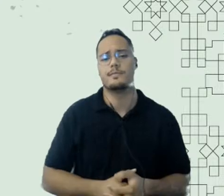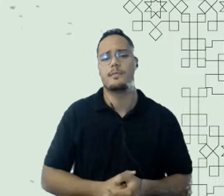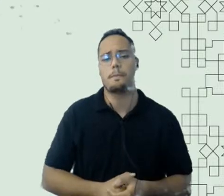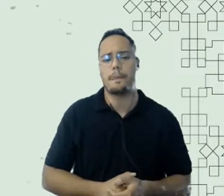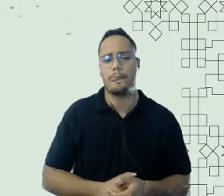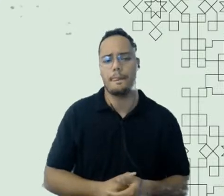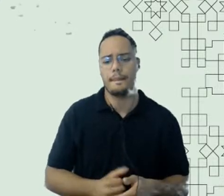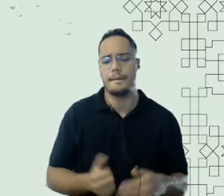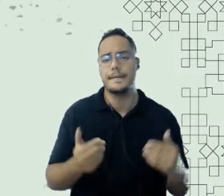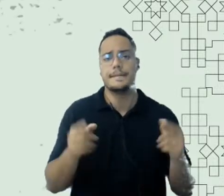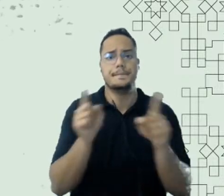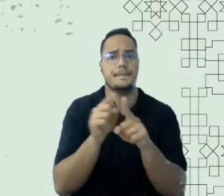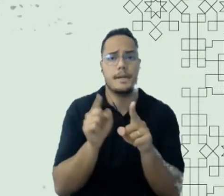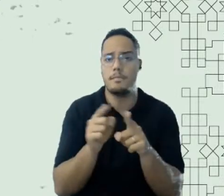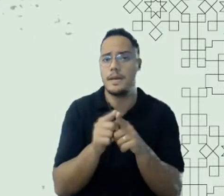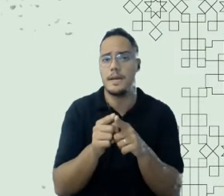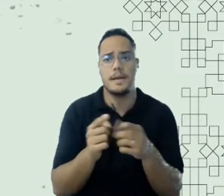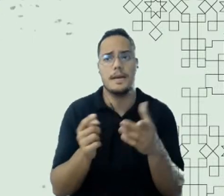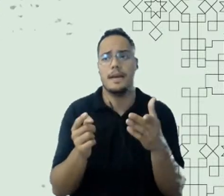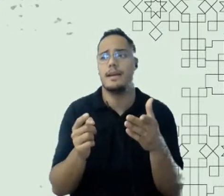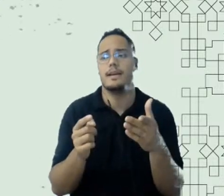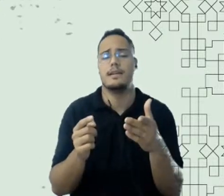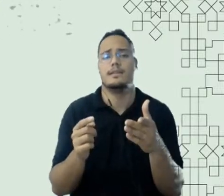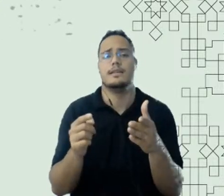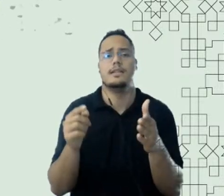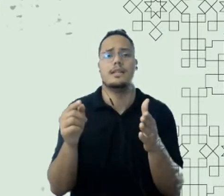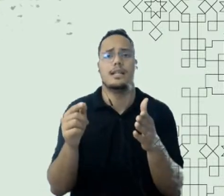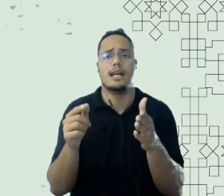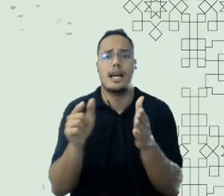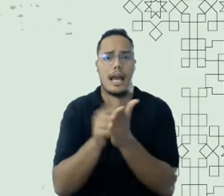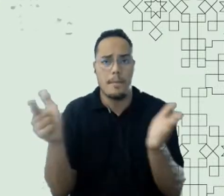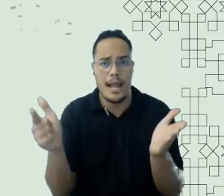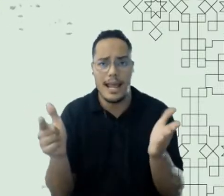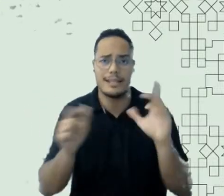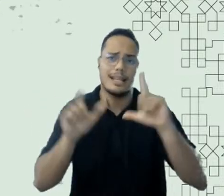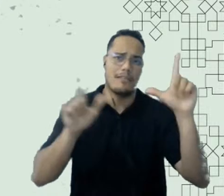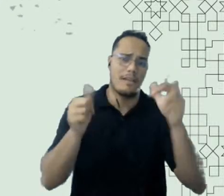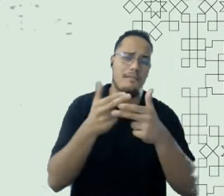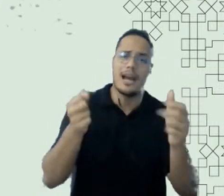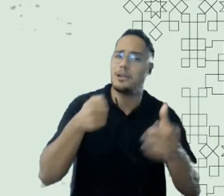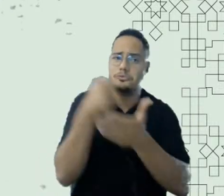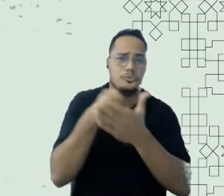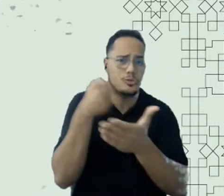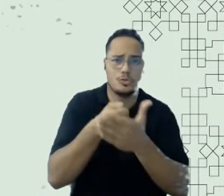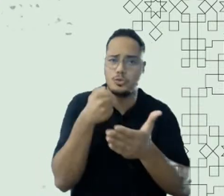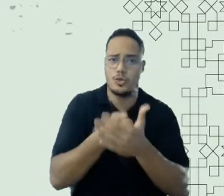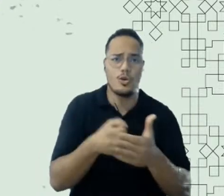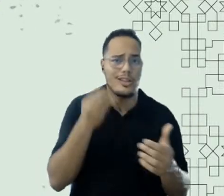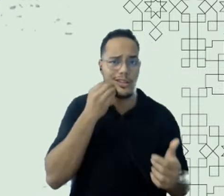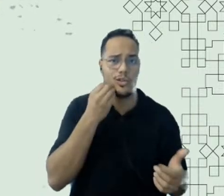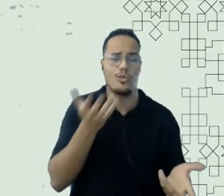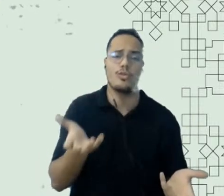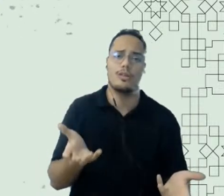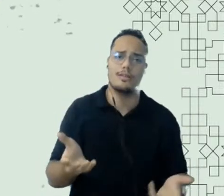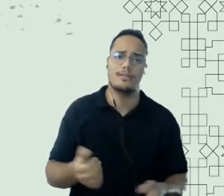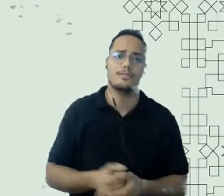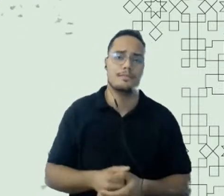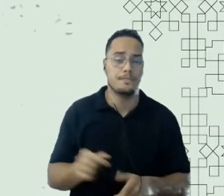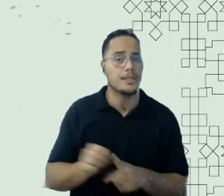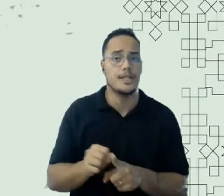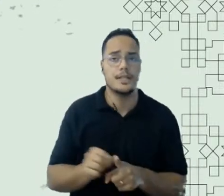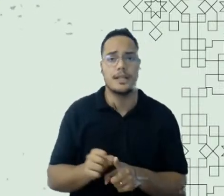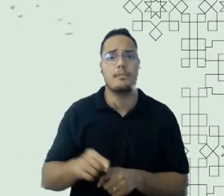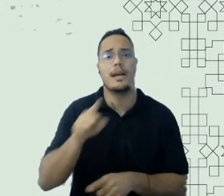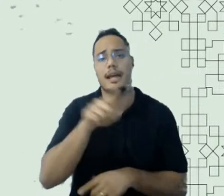paradox, because to defend the system of Article 17, they constantly said, oh, we are there for the